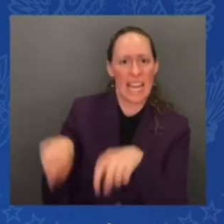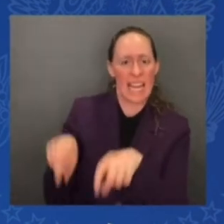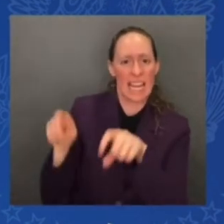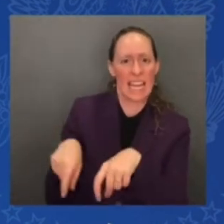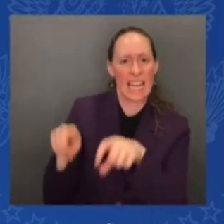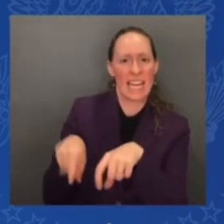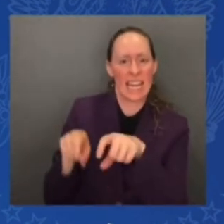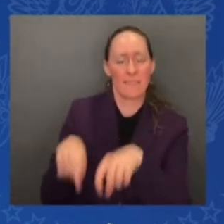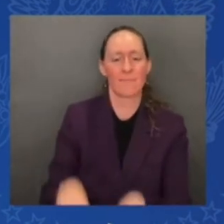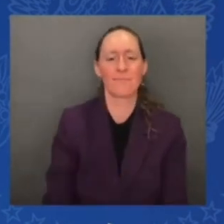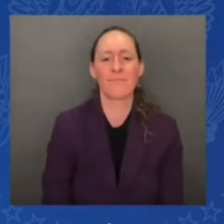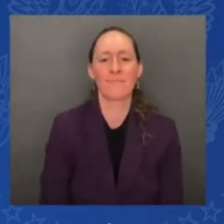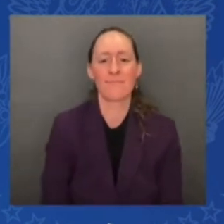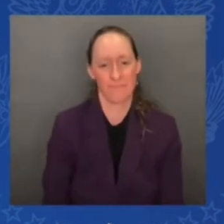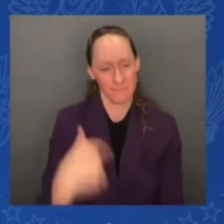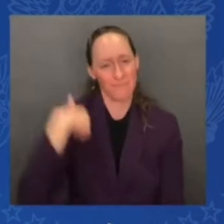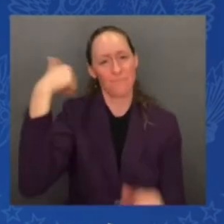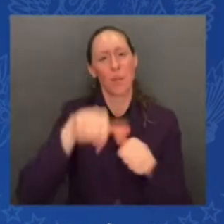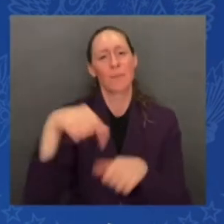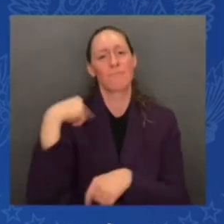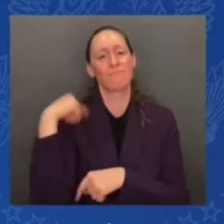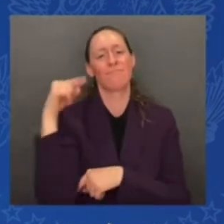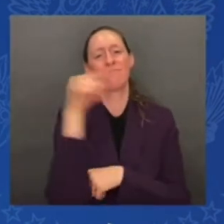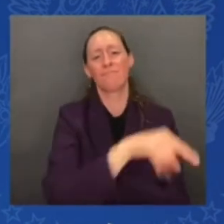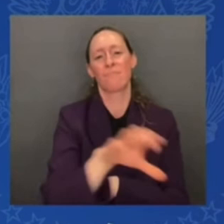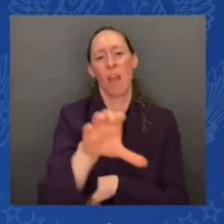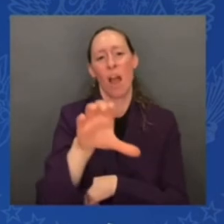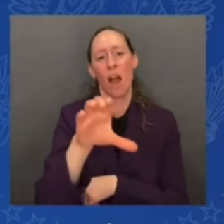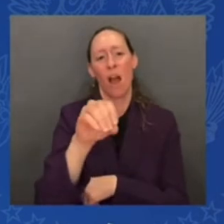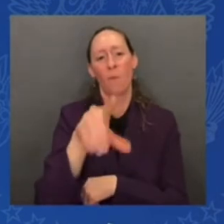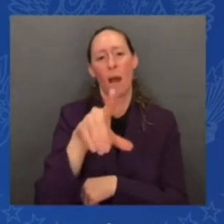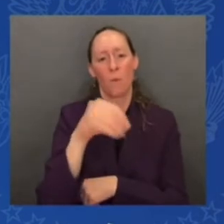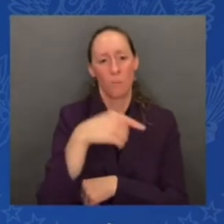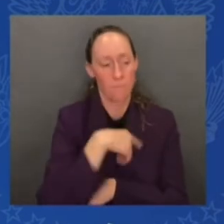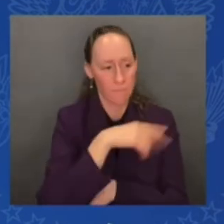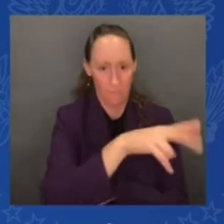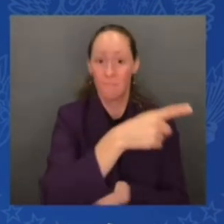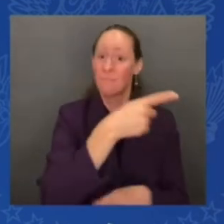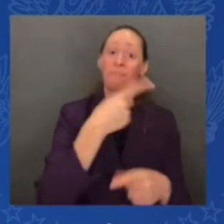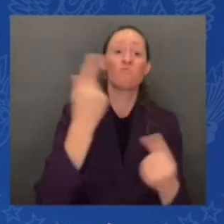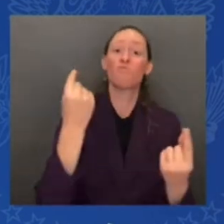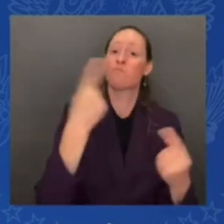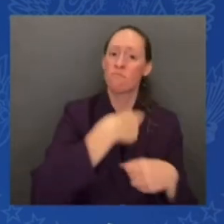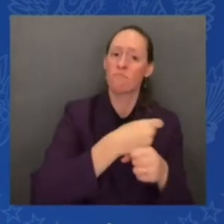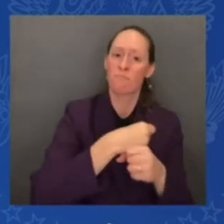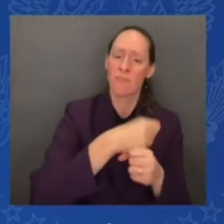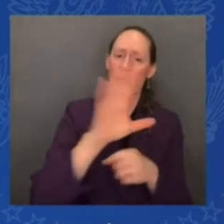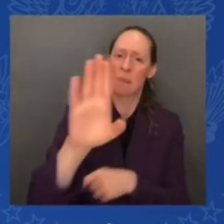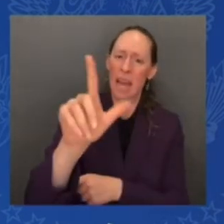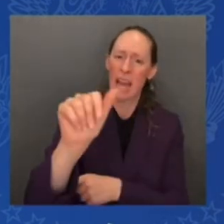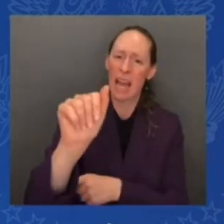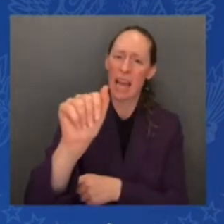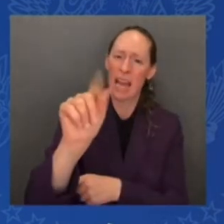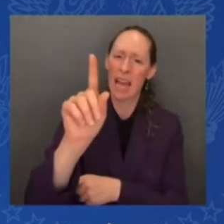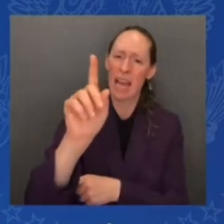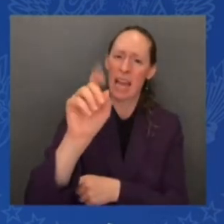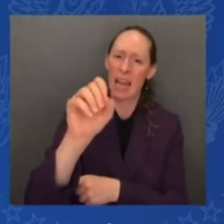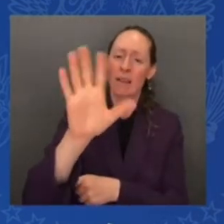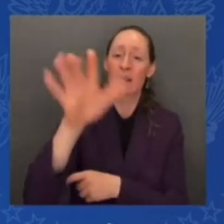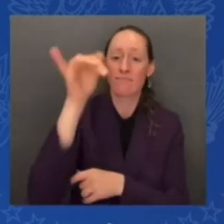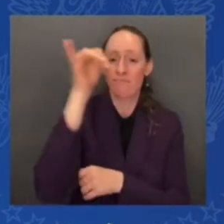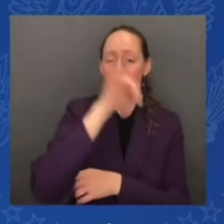are 103 yards long, longer than a football field. And by the